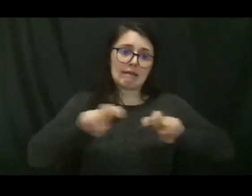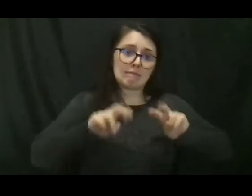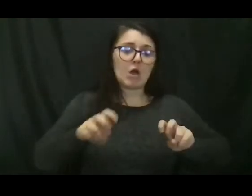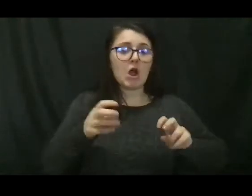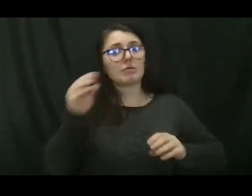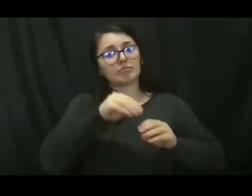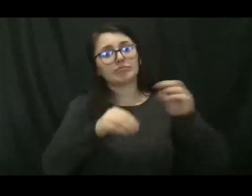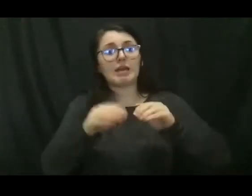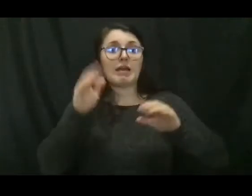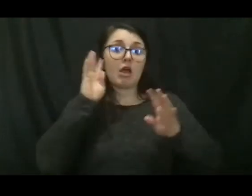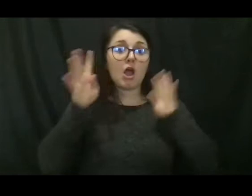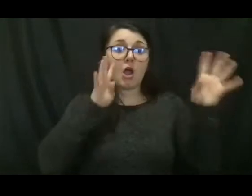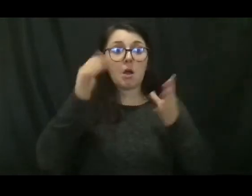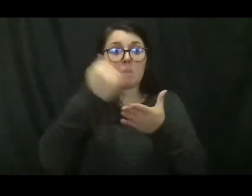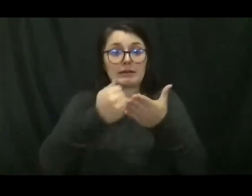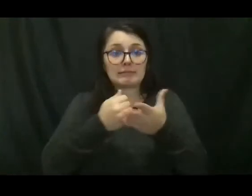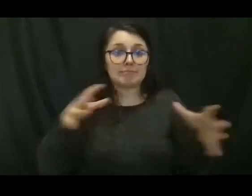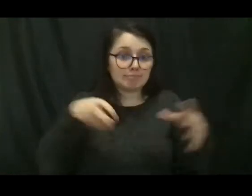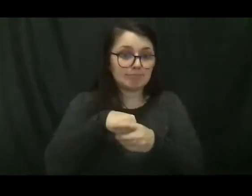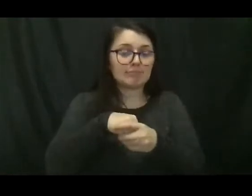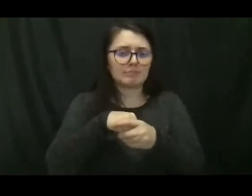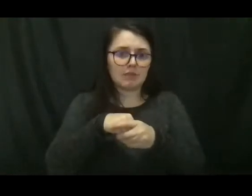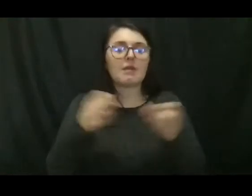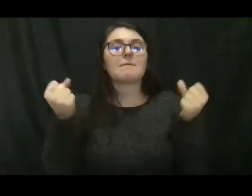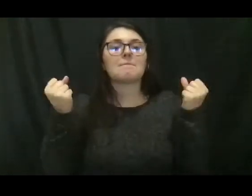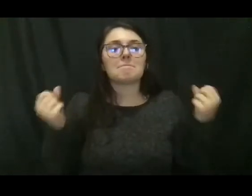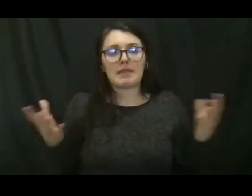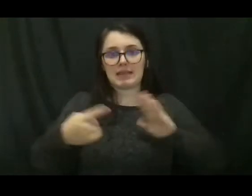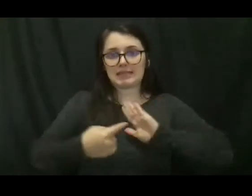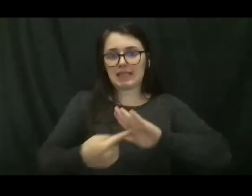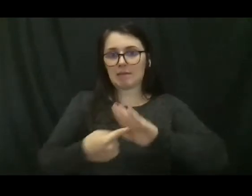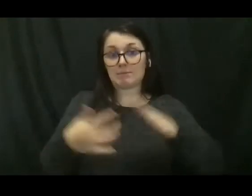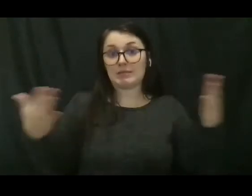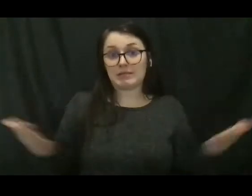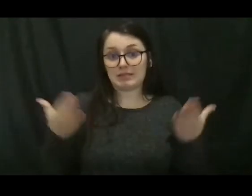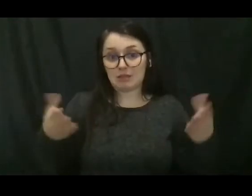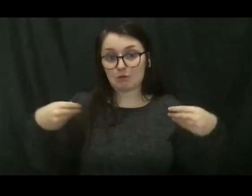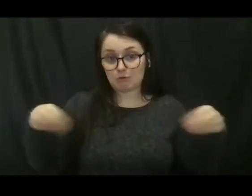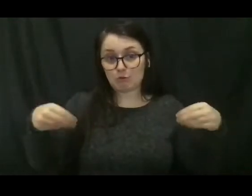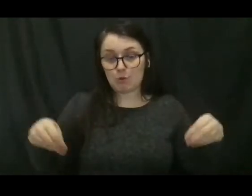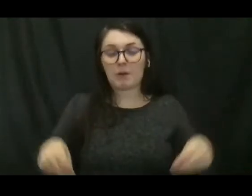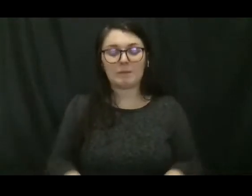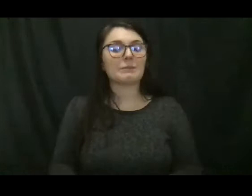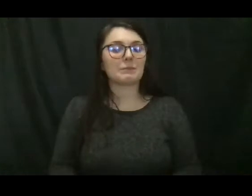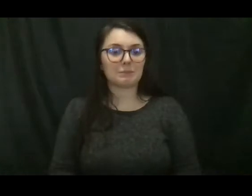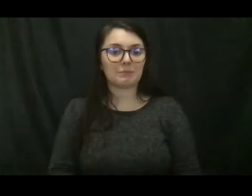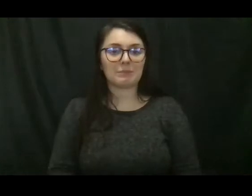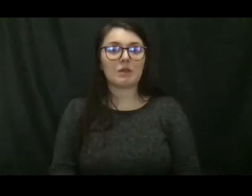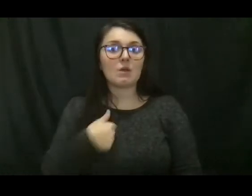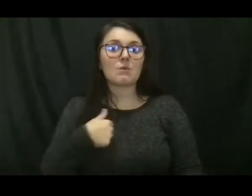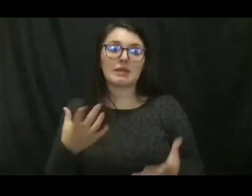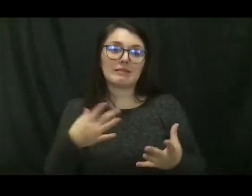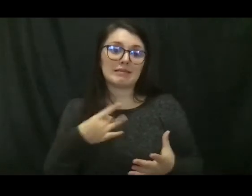get artistic. So there's lots of examples of that here at our store. We like to practice what we